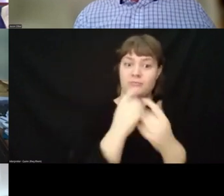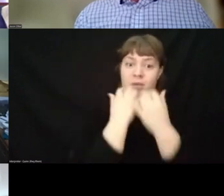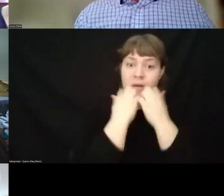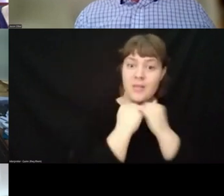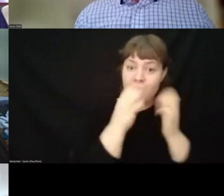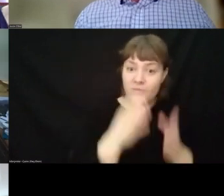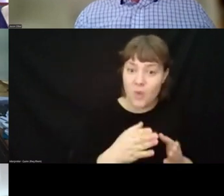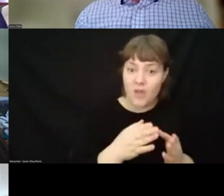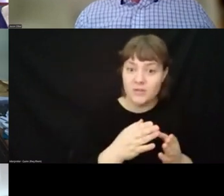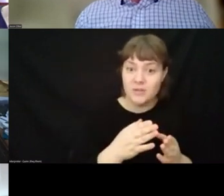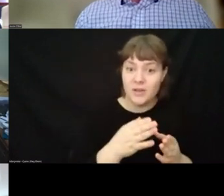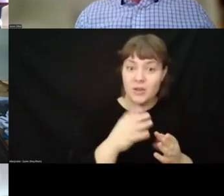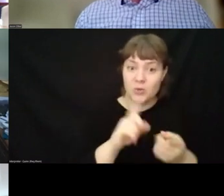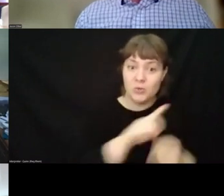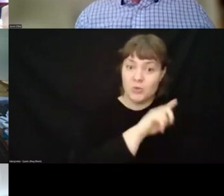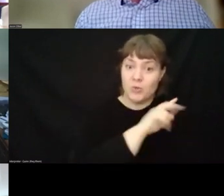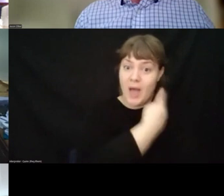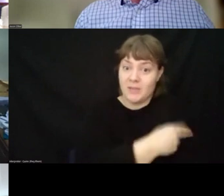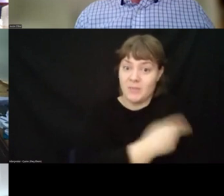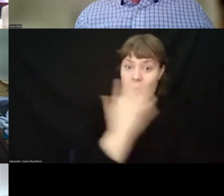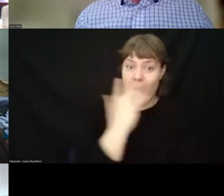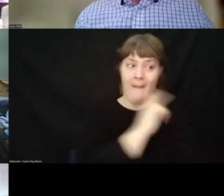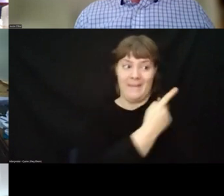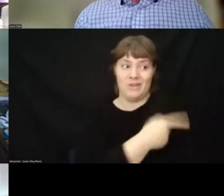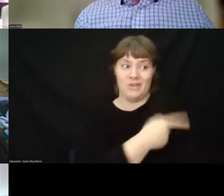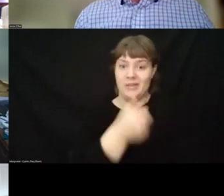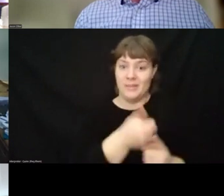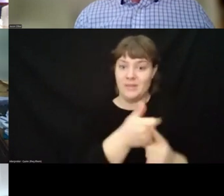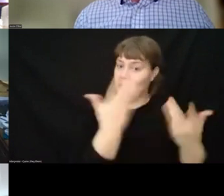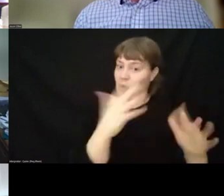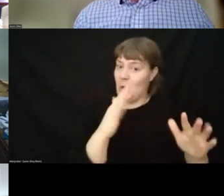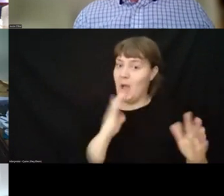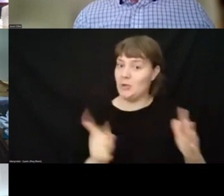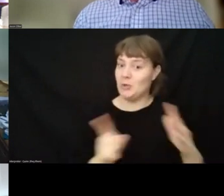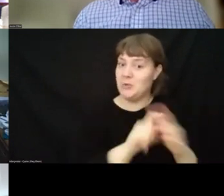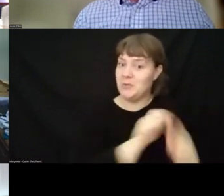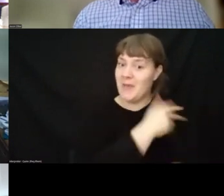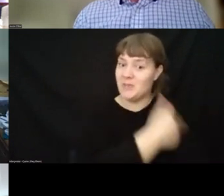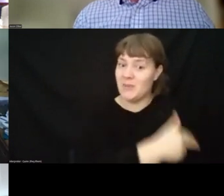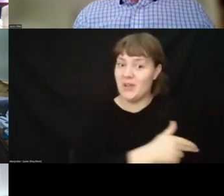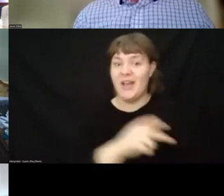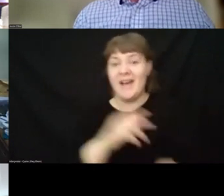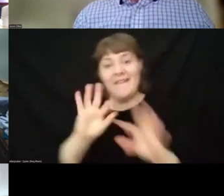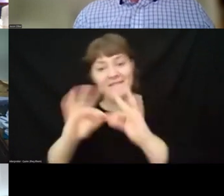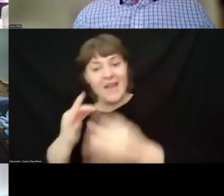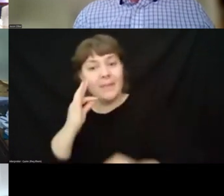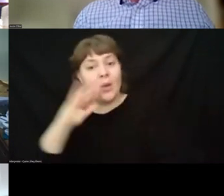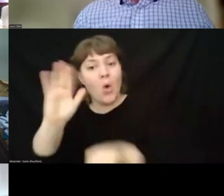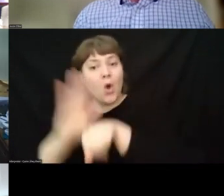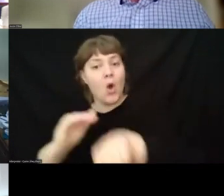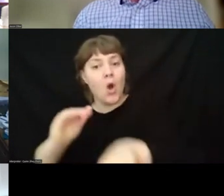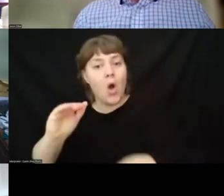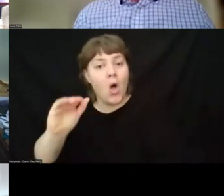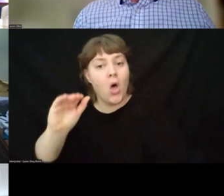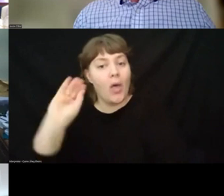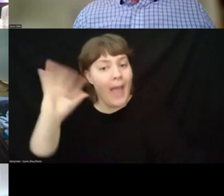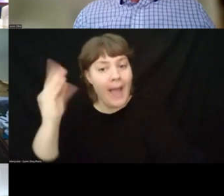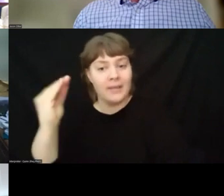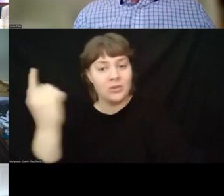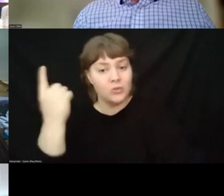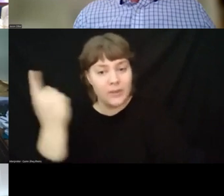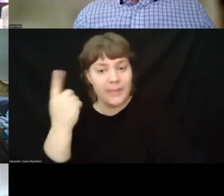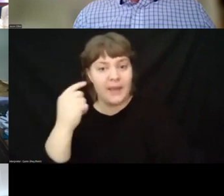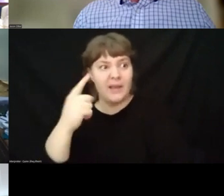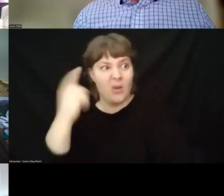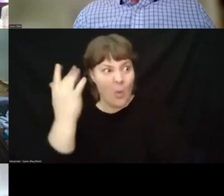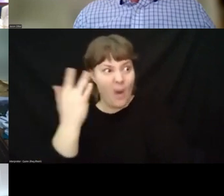here. And it's the family members who are call the ambulance because things have gotten so bad, or